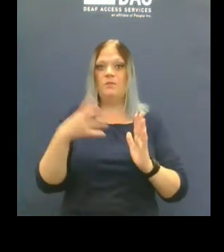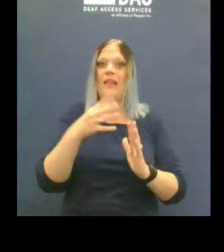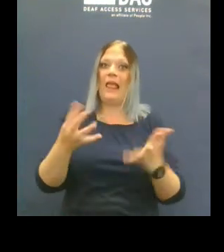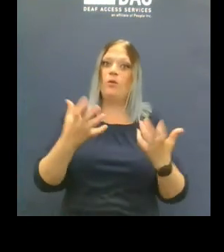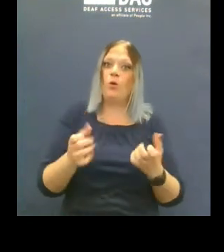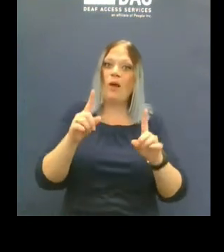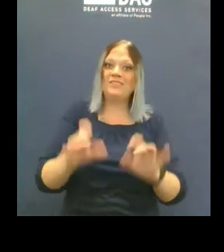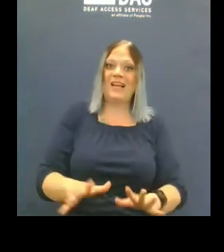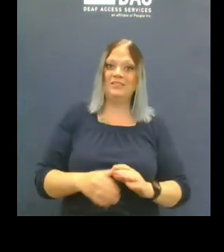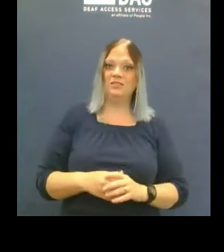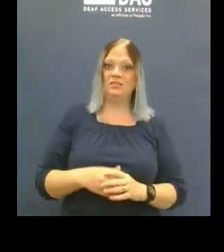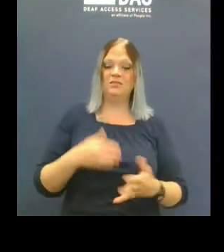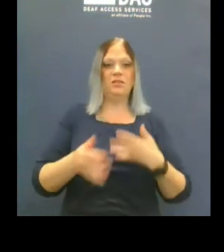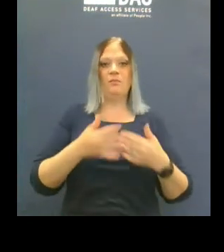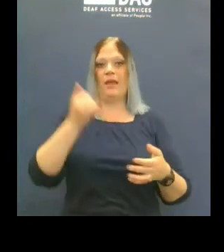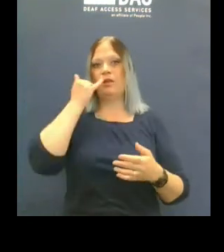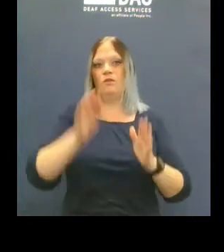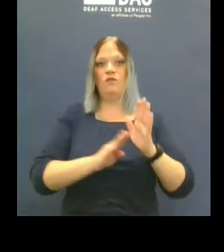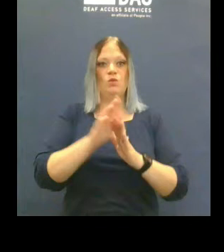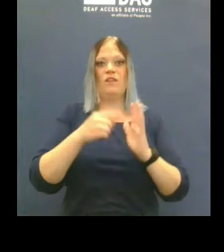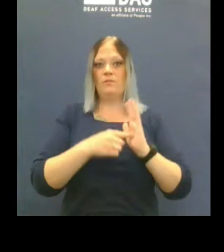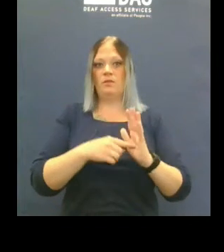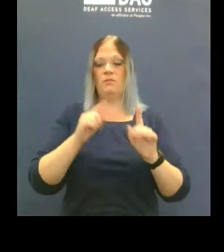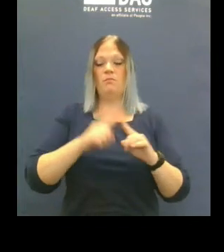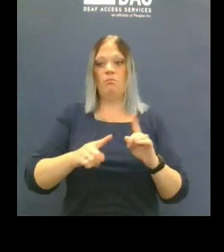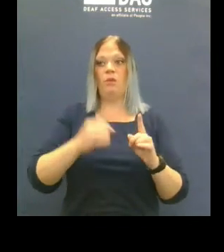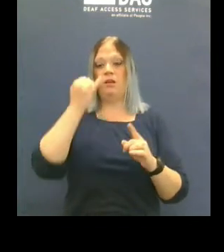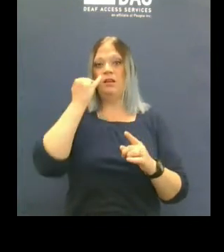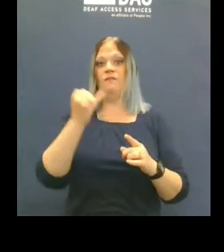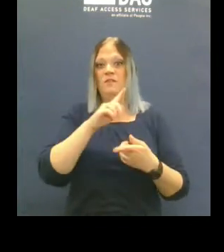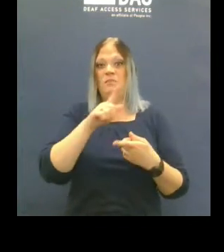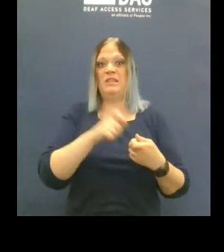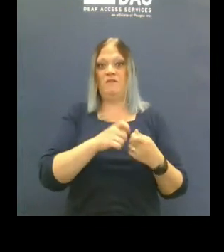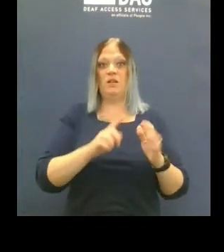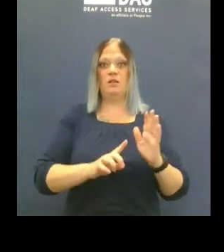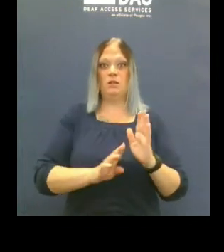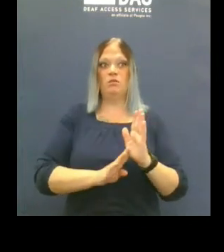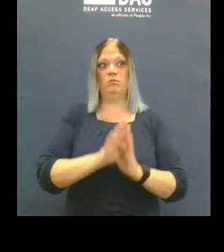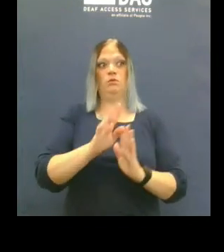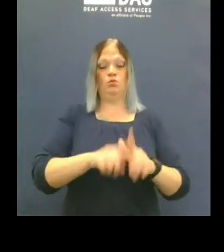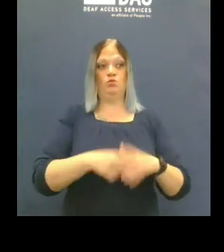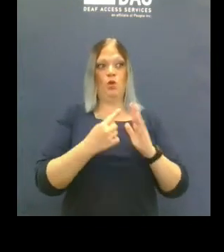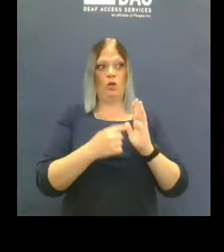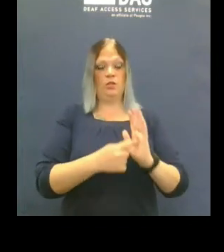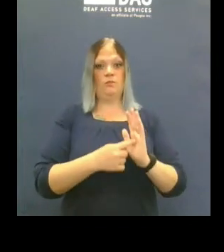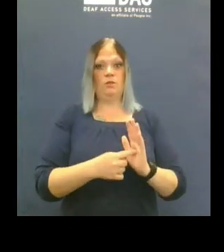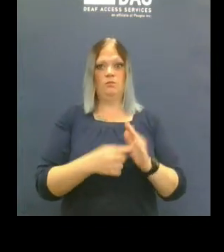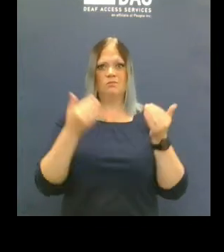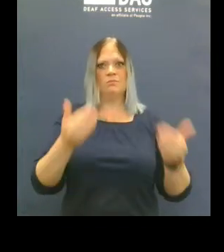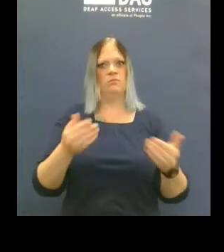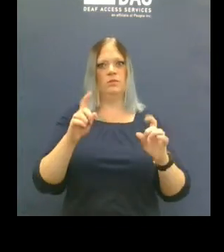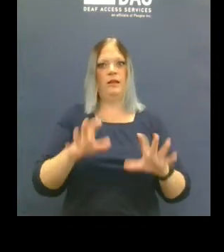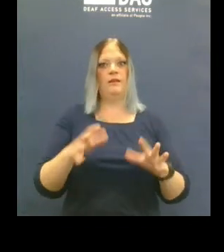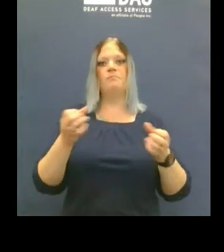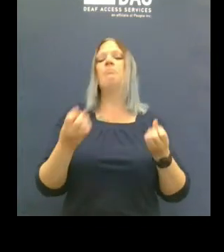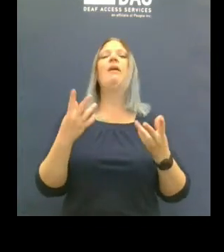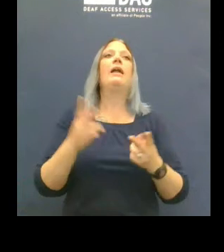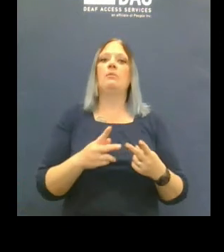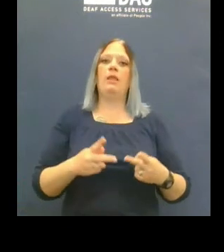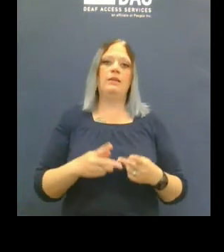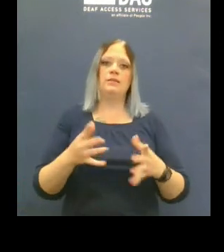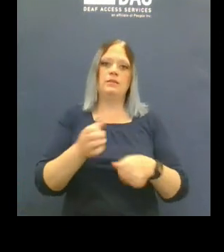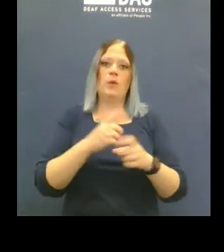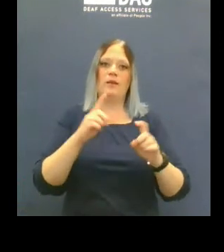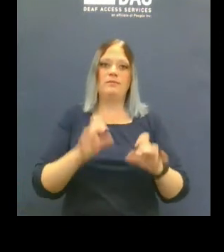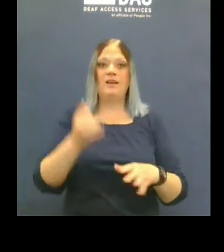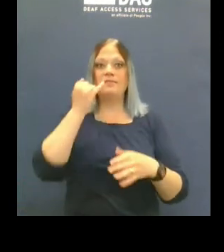tested, and regardless if you develop symptoms, but especially if you develop symptoms. Again, there are a lot of places you can get tested, and even